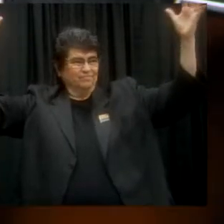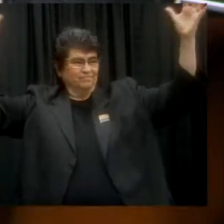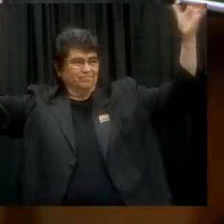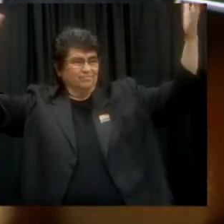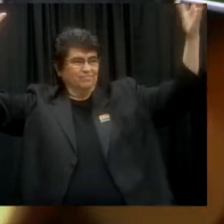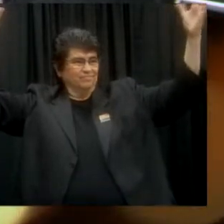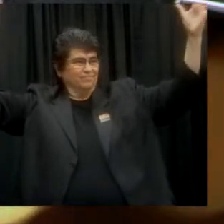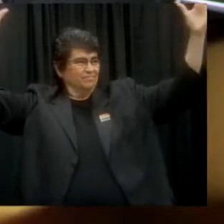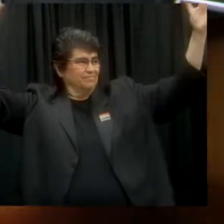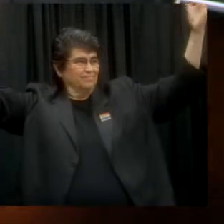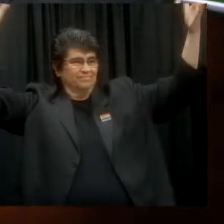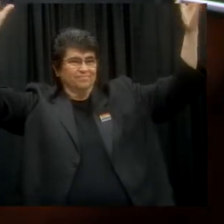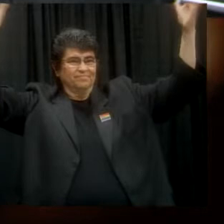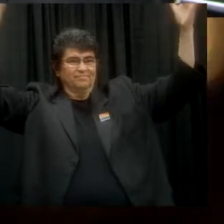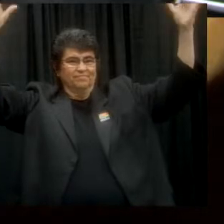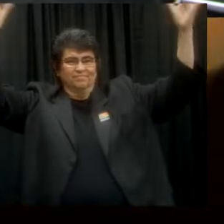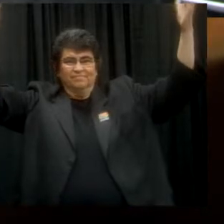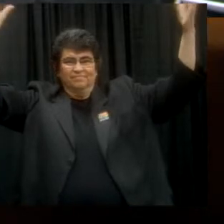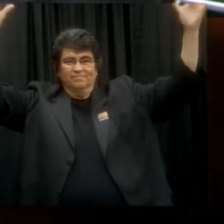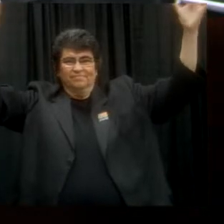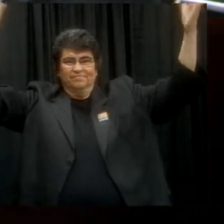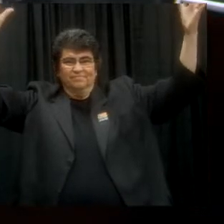I'm not gonna cry.